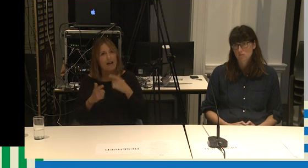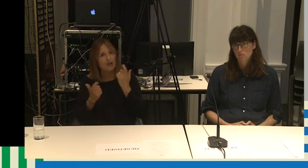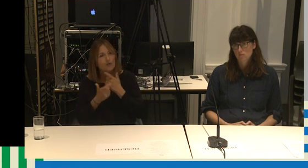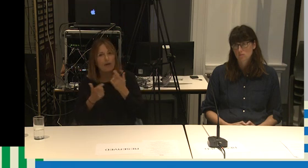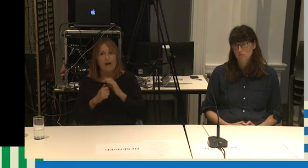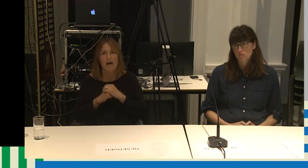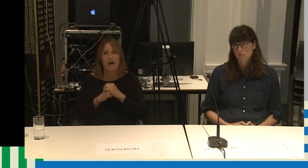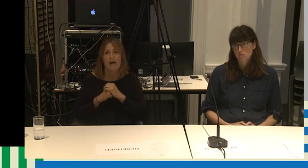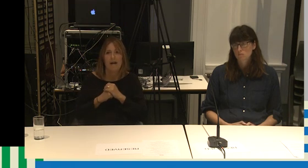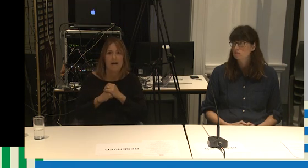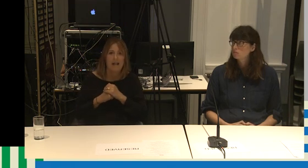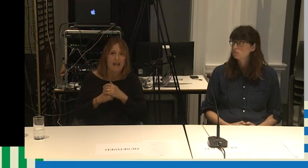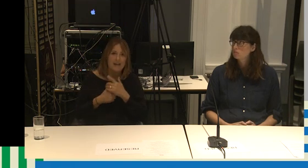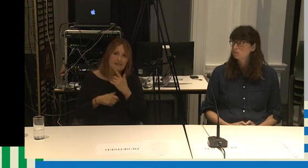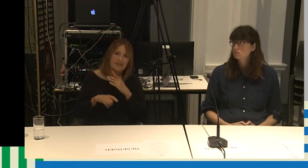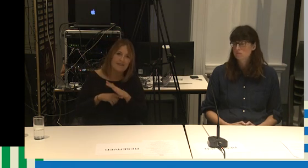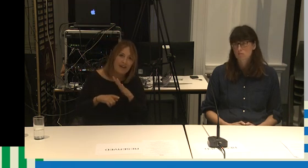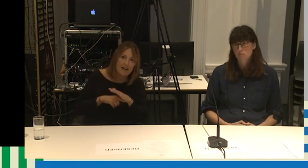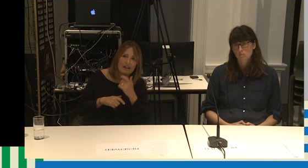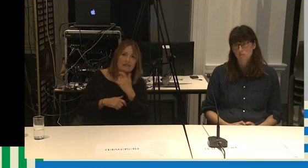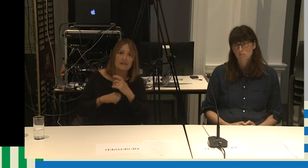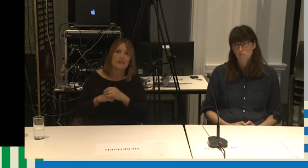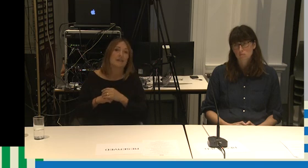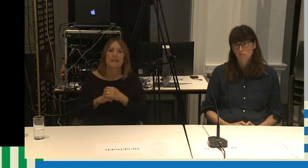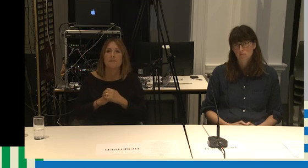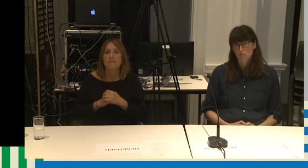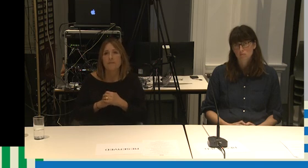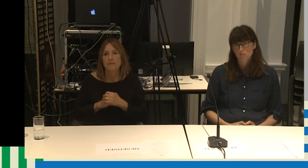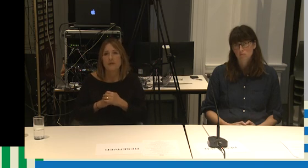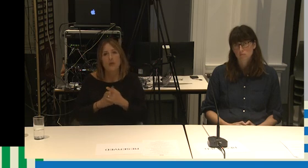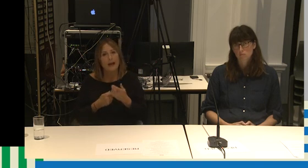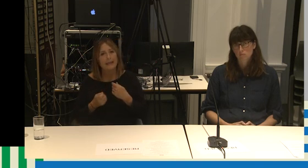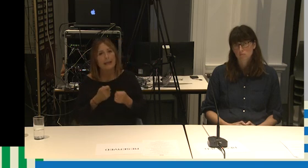to deliver a satire that exposes people's ignorances and prejudice.